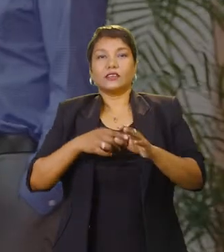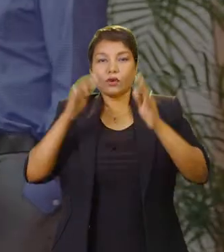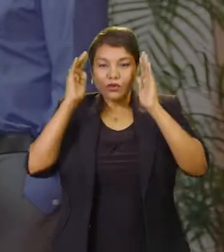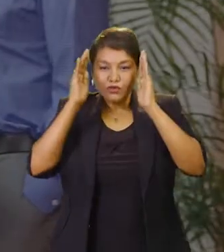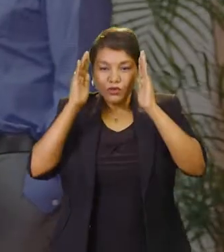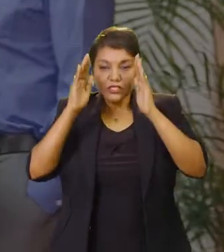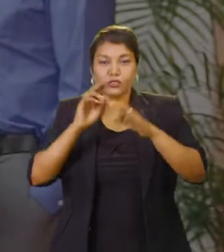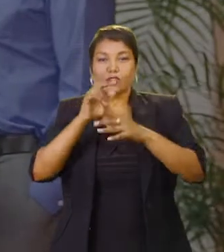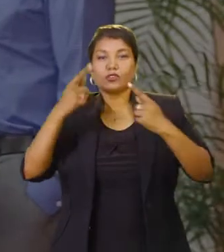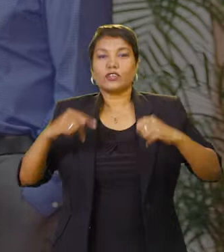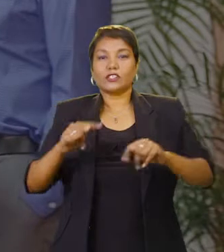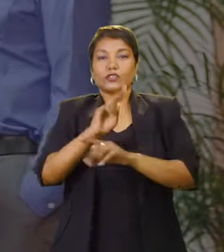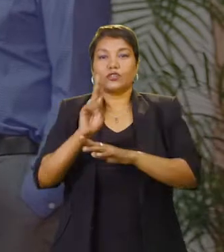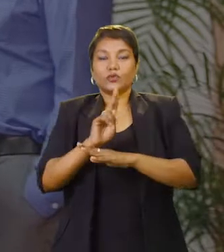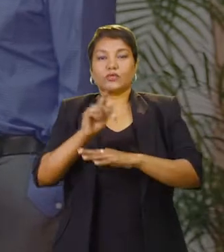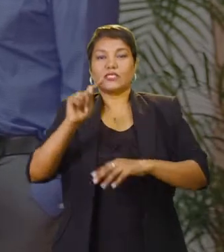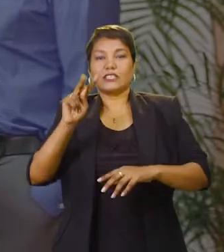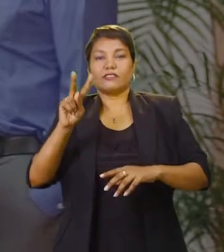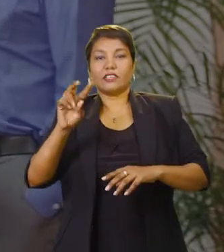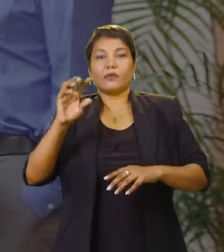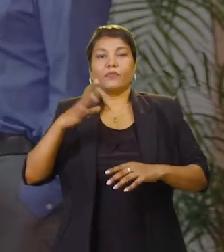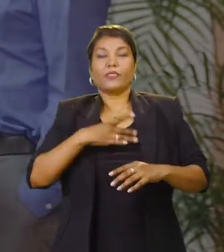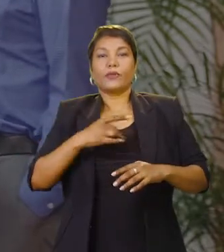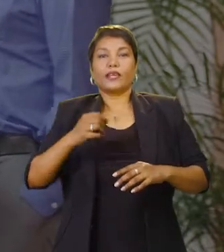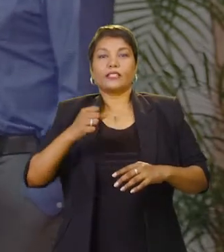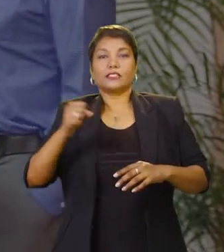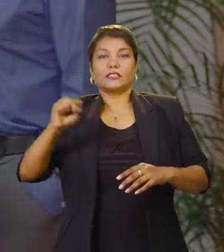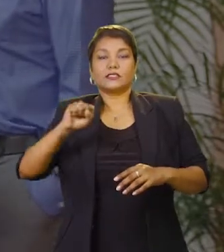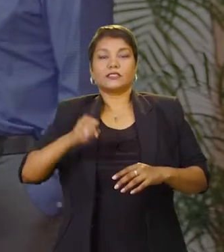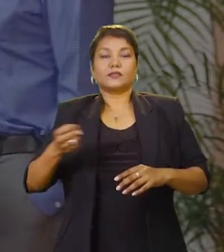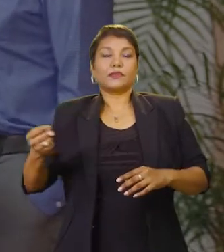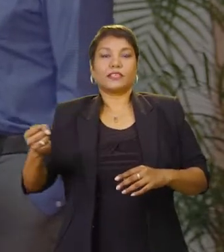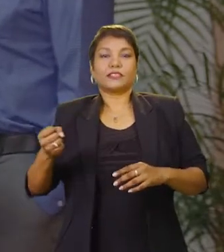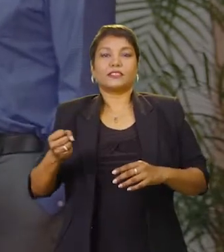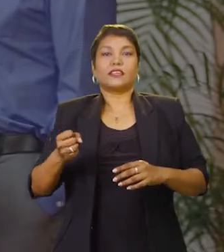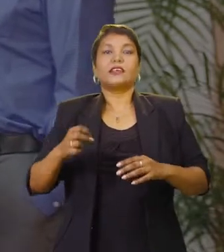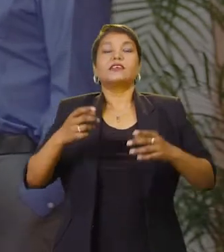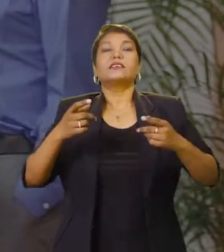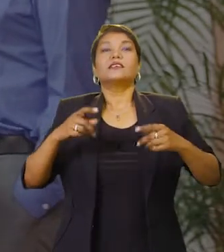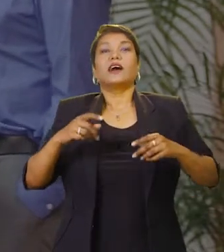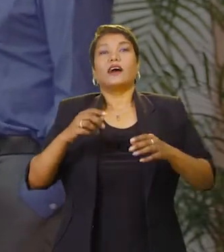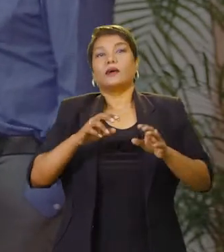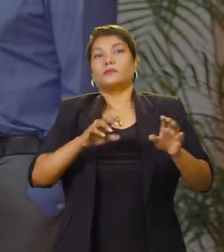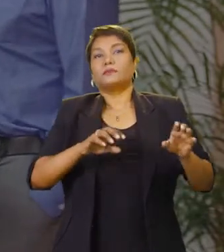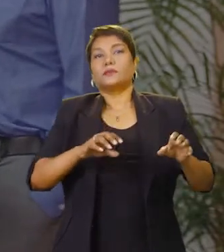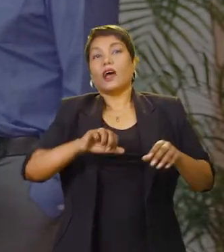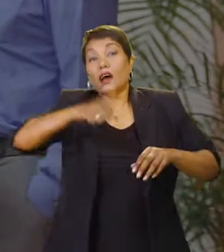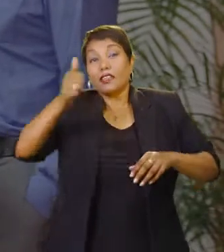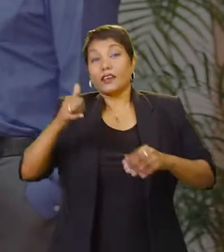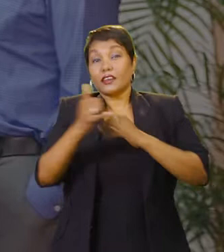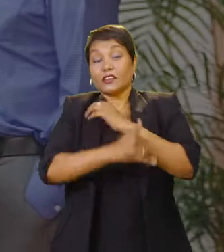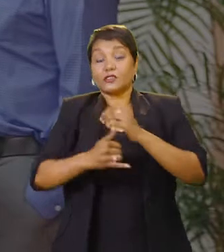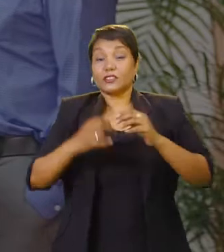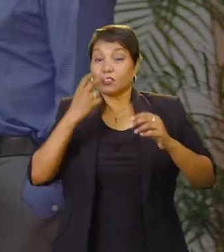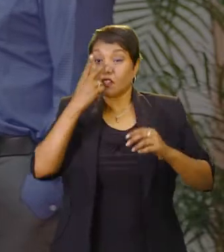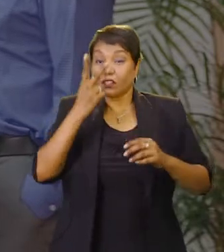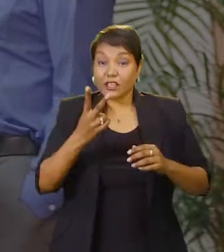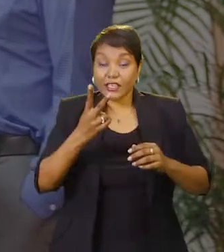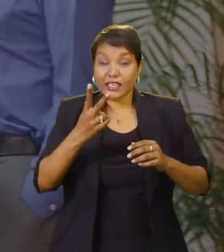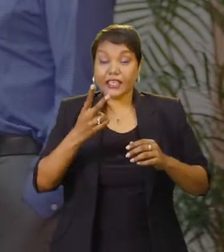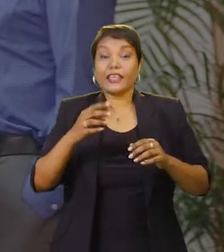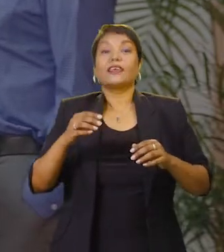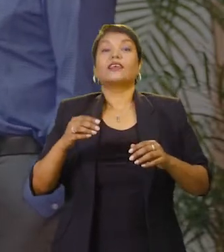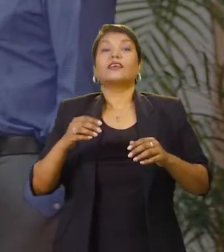the global interest in TV white space are all the pre-regulation trials and pilot networks that are really sort